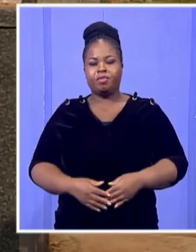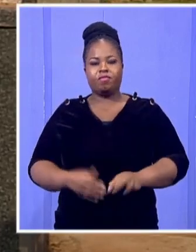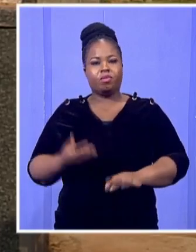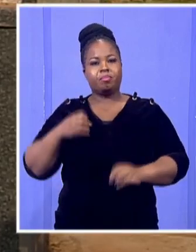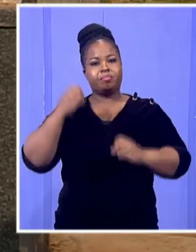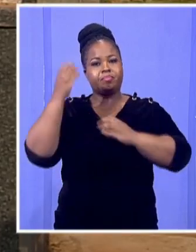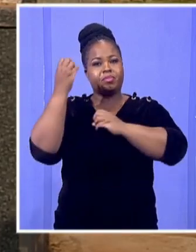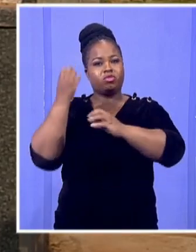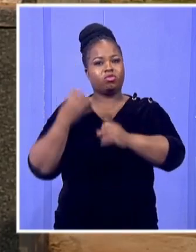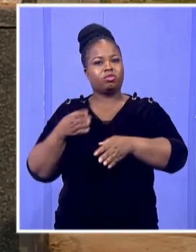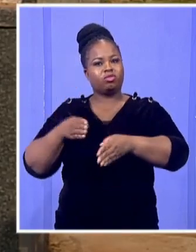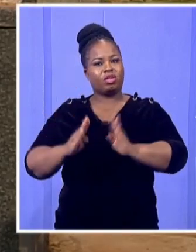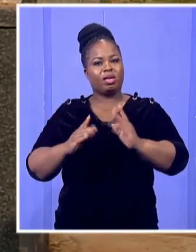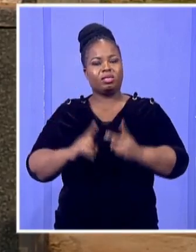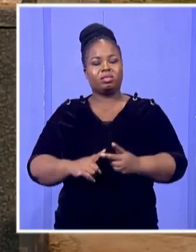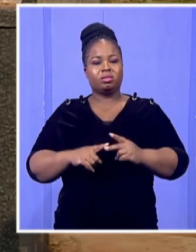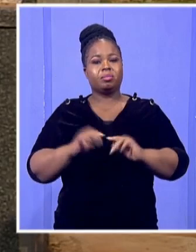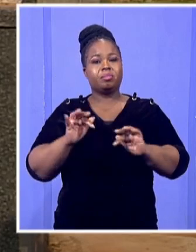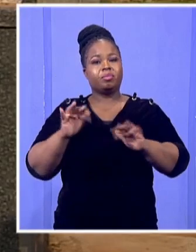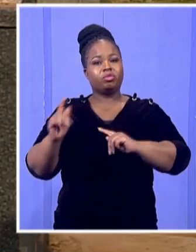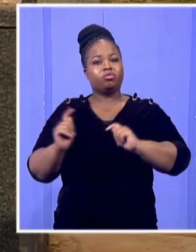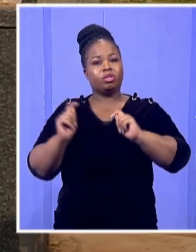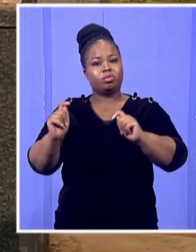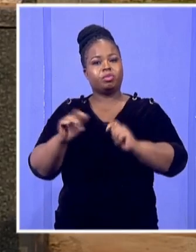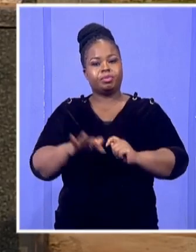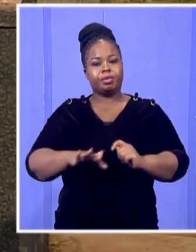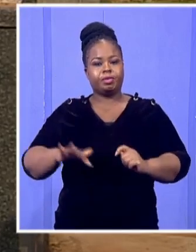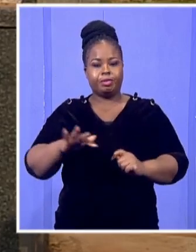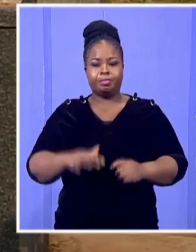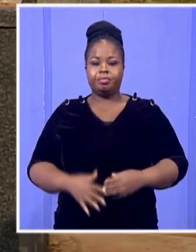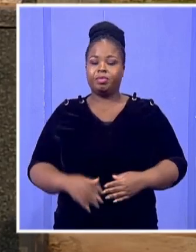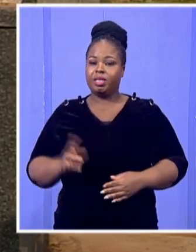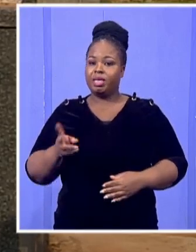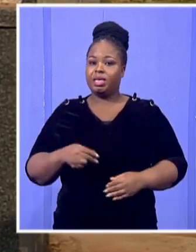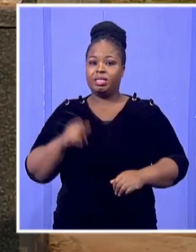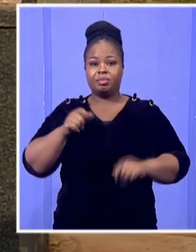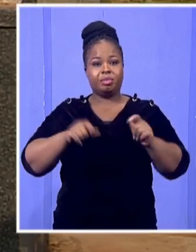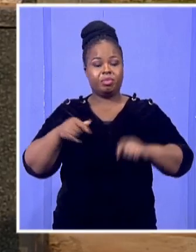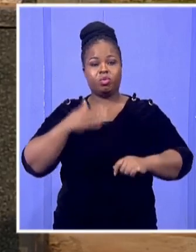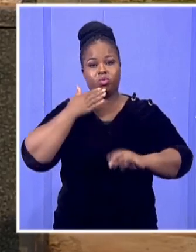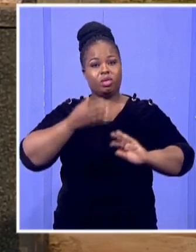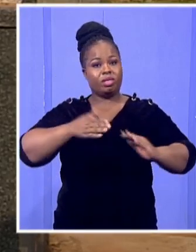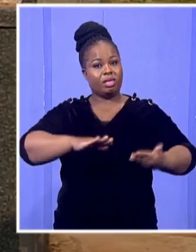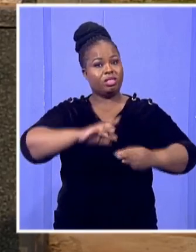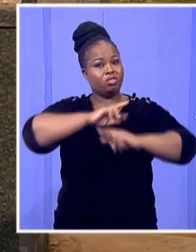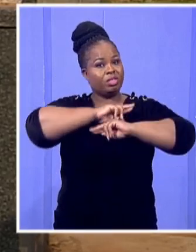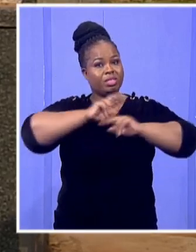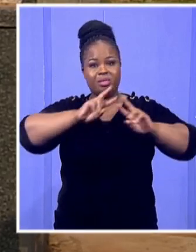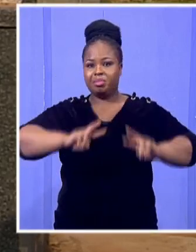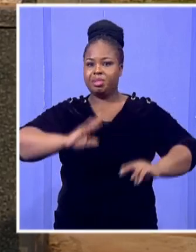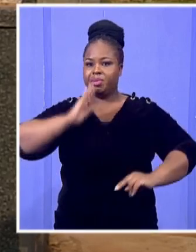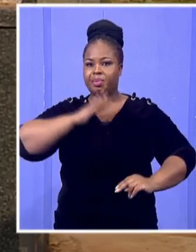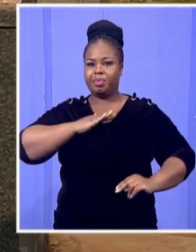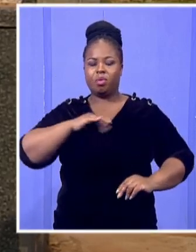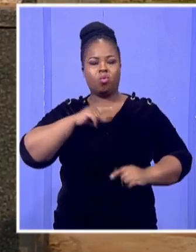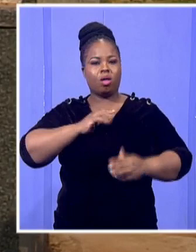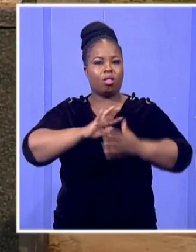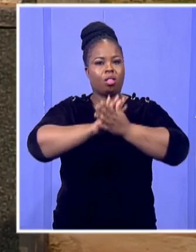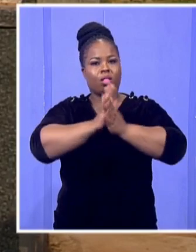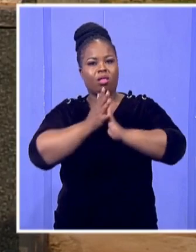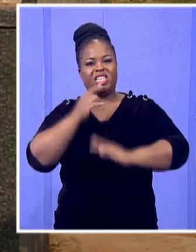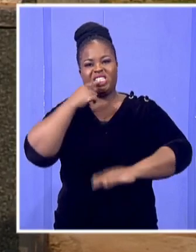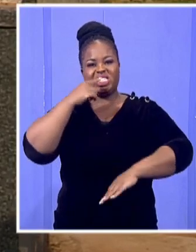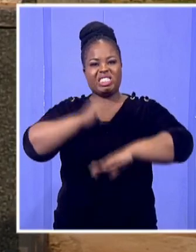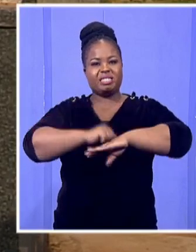and street lights to public transport facilities. And even the dead are not resting in peace as vandals destroy their tombstones on a